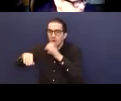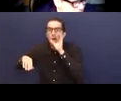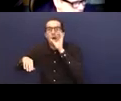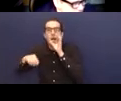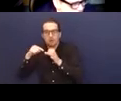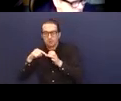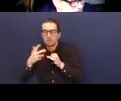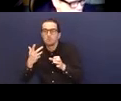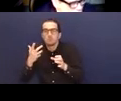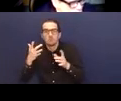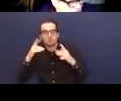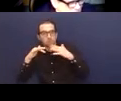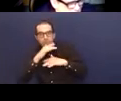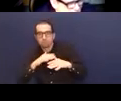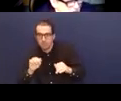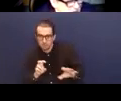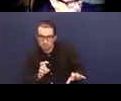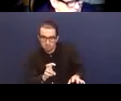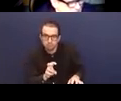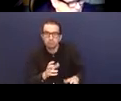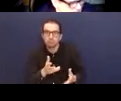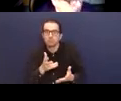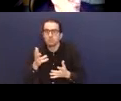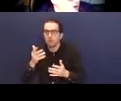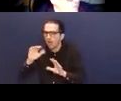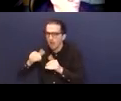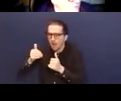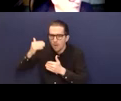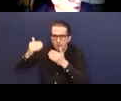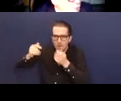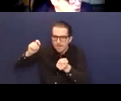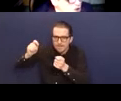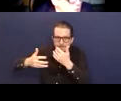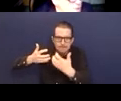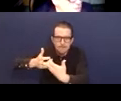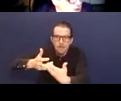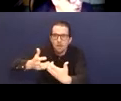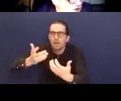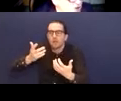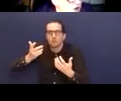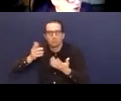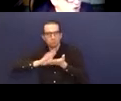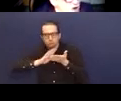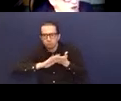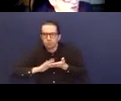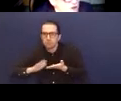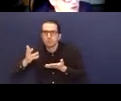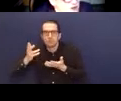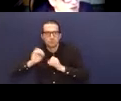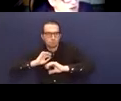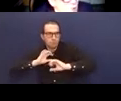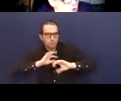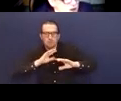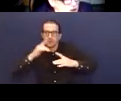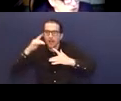climate, land and water, and partnership. What should we be measuring to show that this